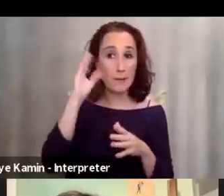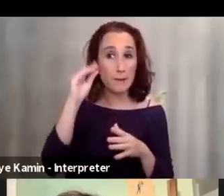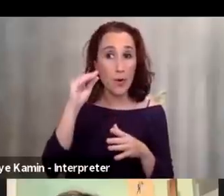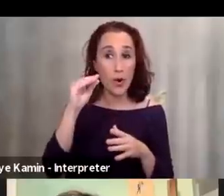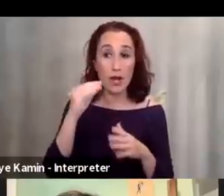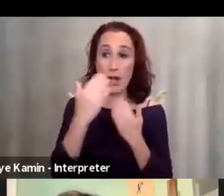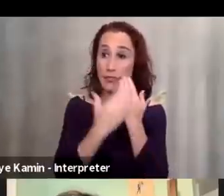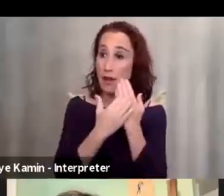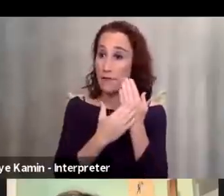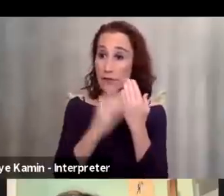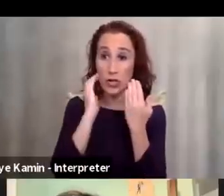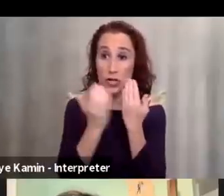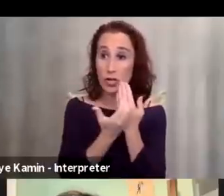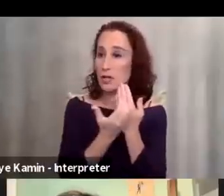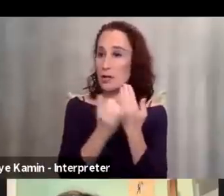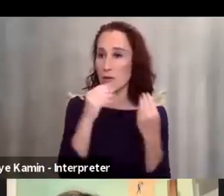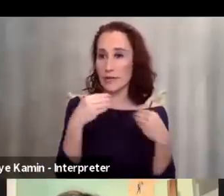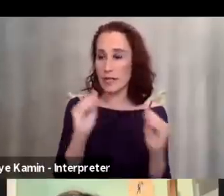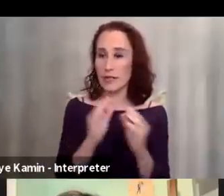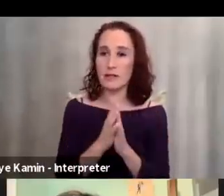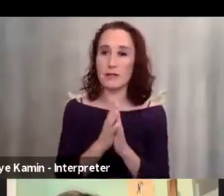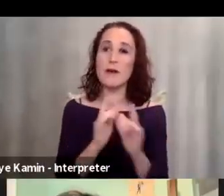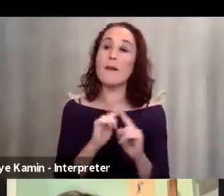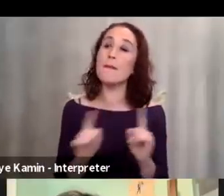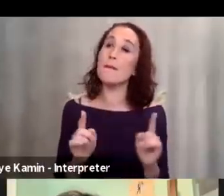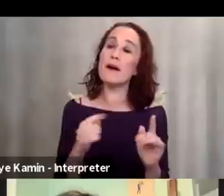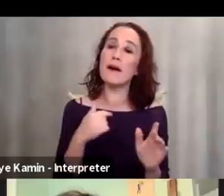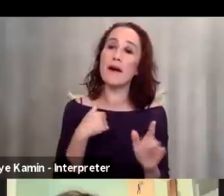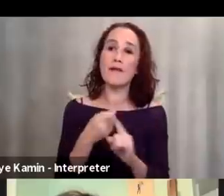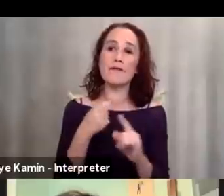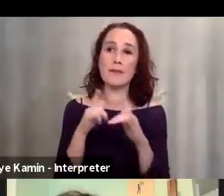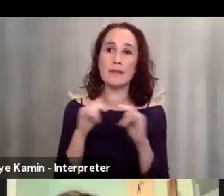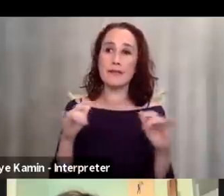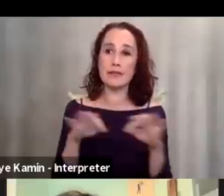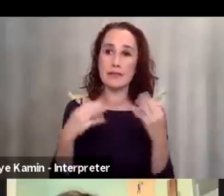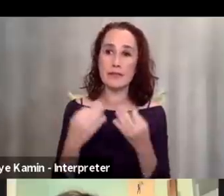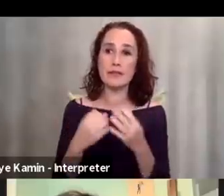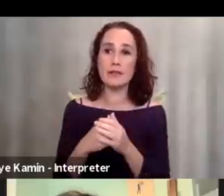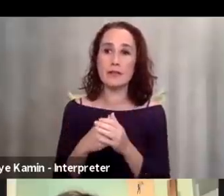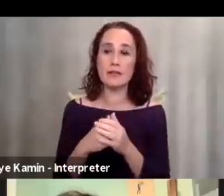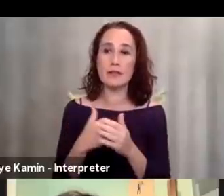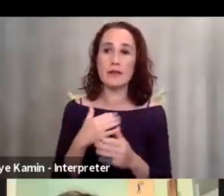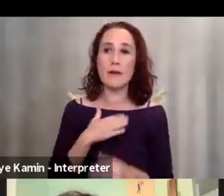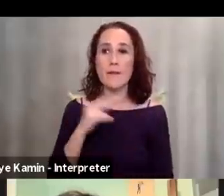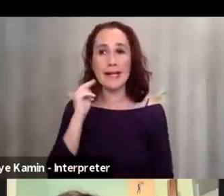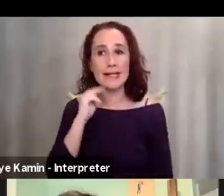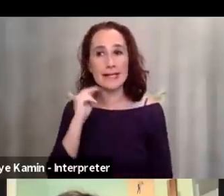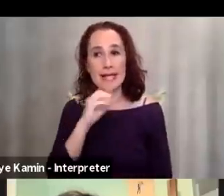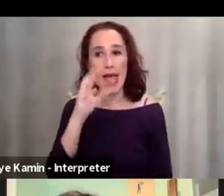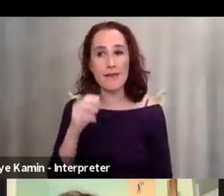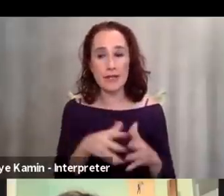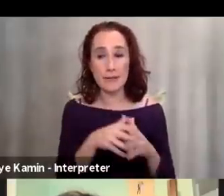problem. But I come from a very diverse family. I have nieces who are